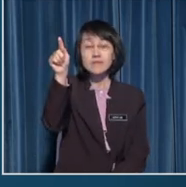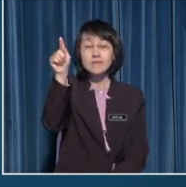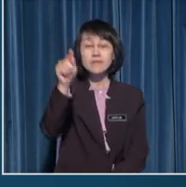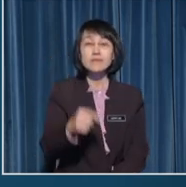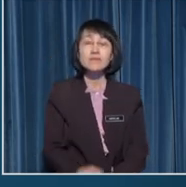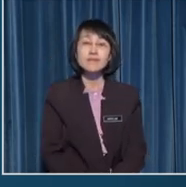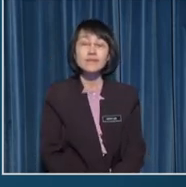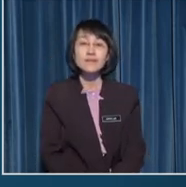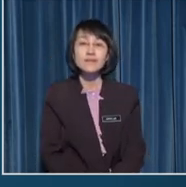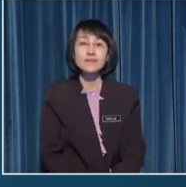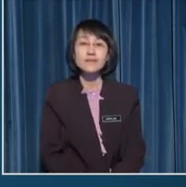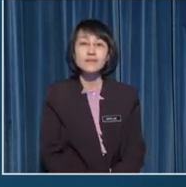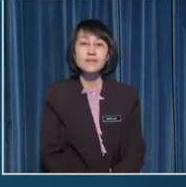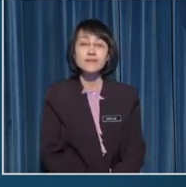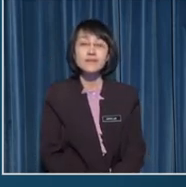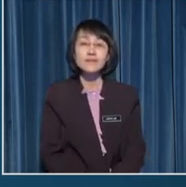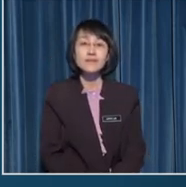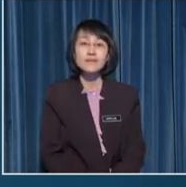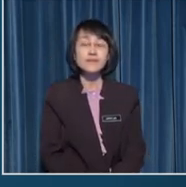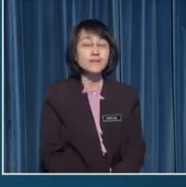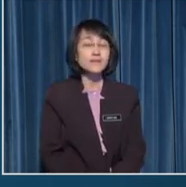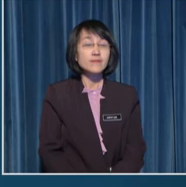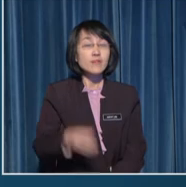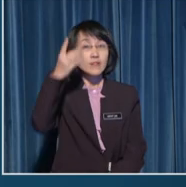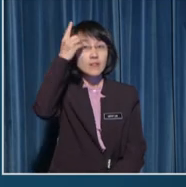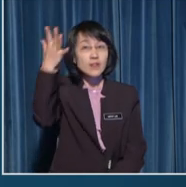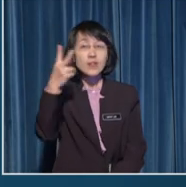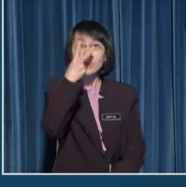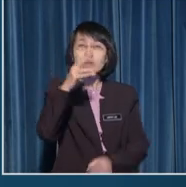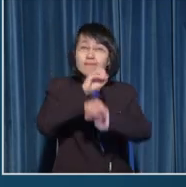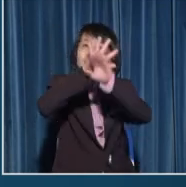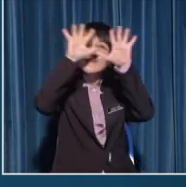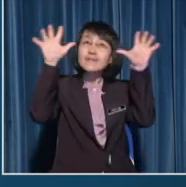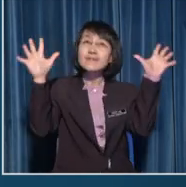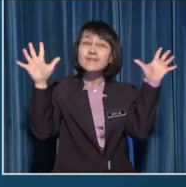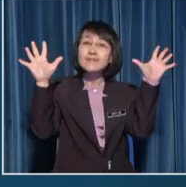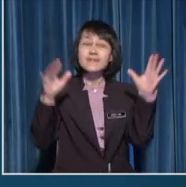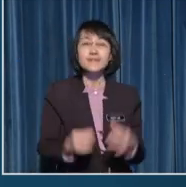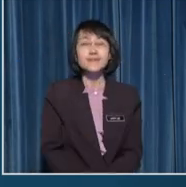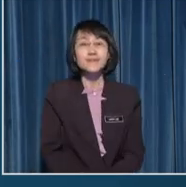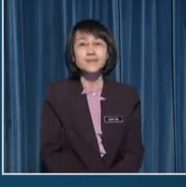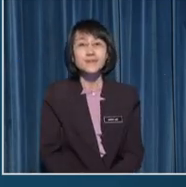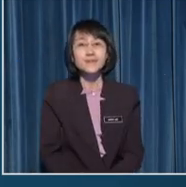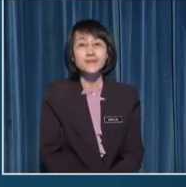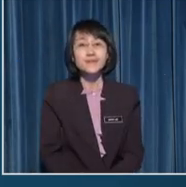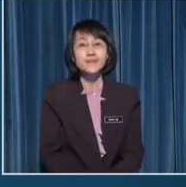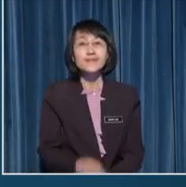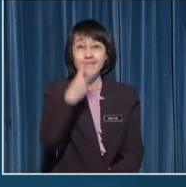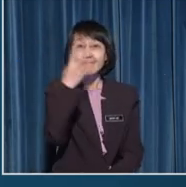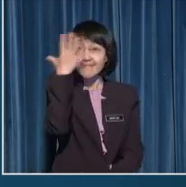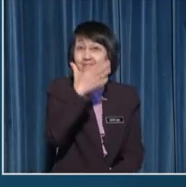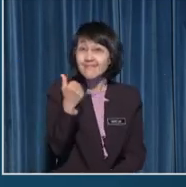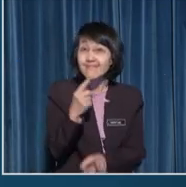It will make the data more presentable. It does look